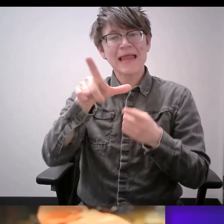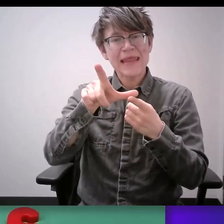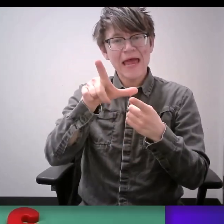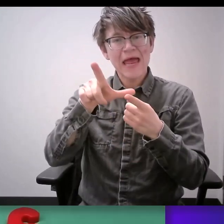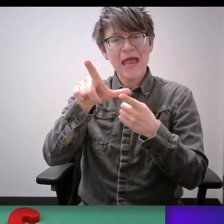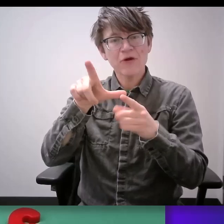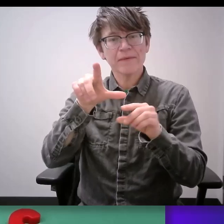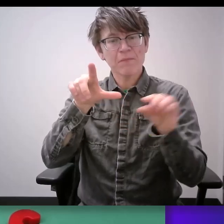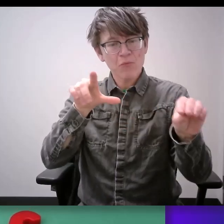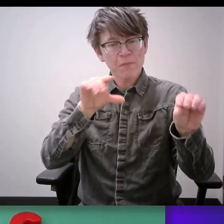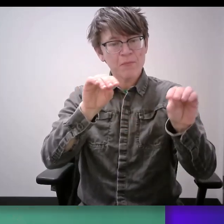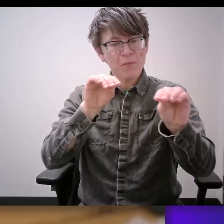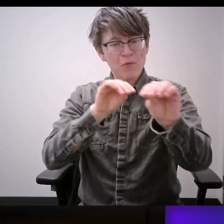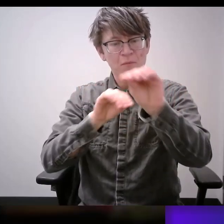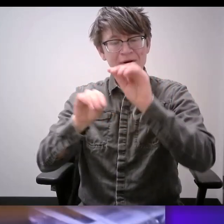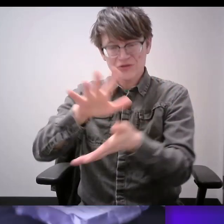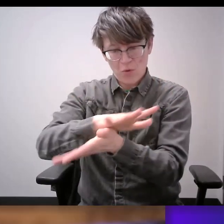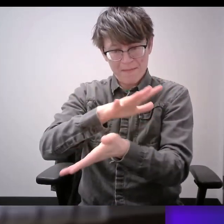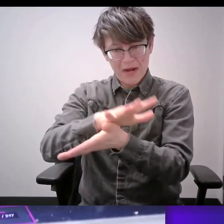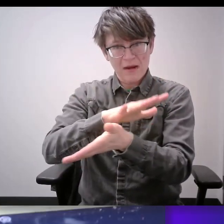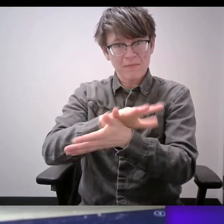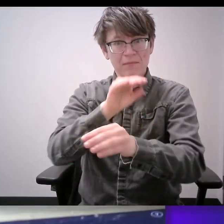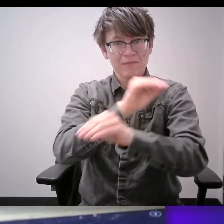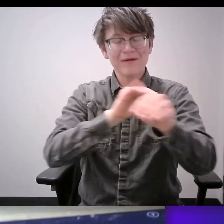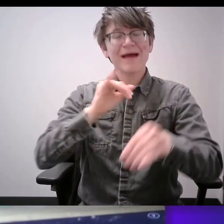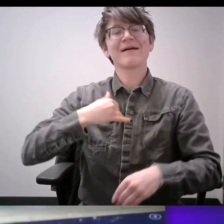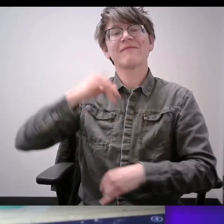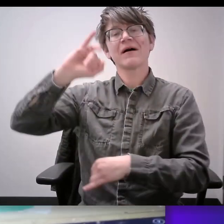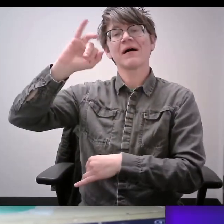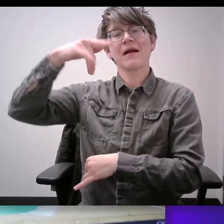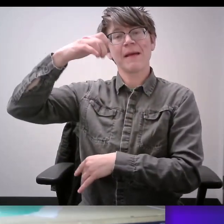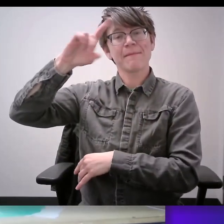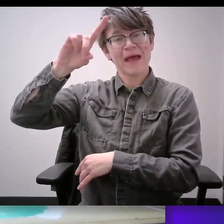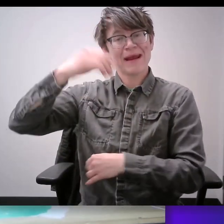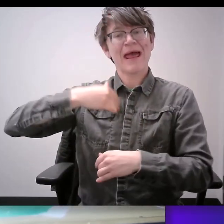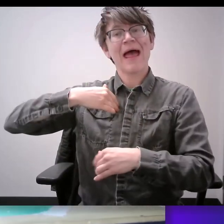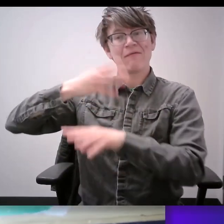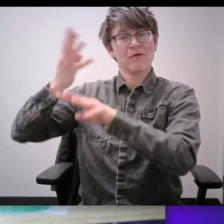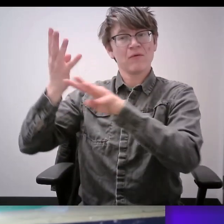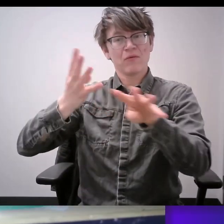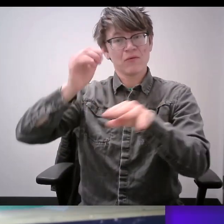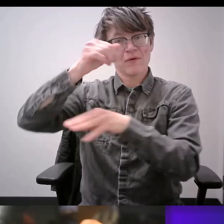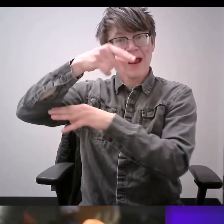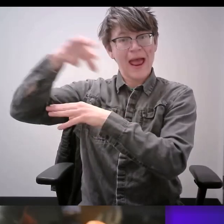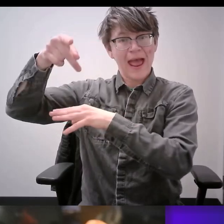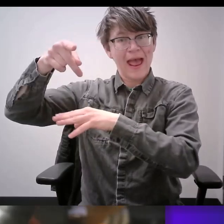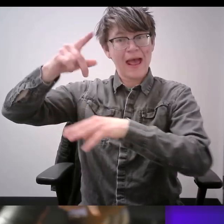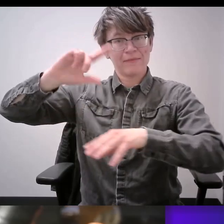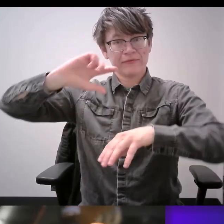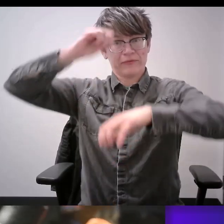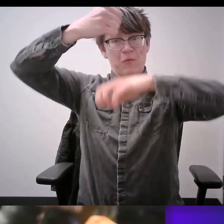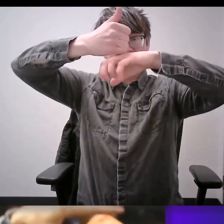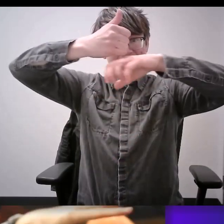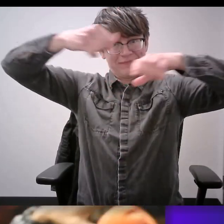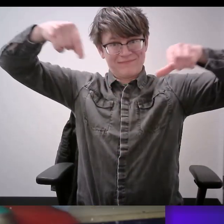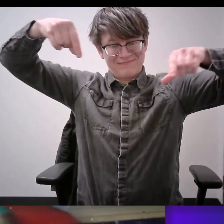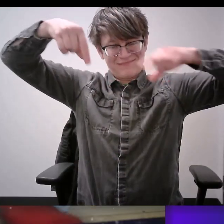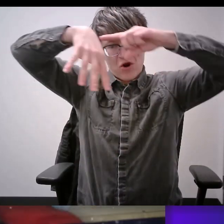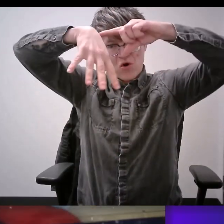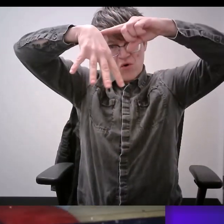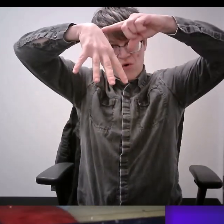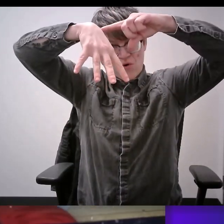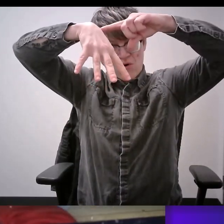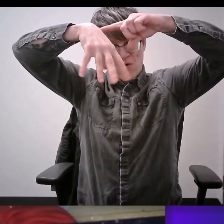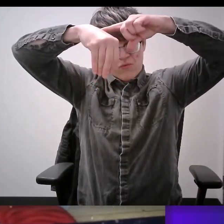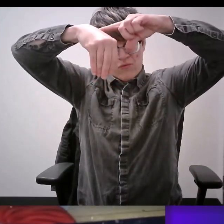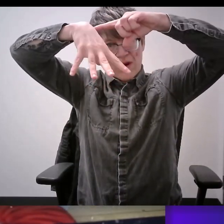across a piece of paper, and we have an iPad with an app installed up there on the shelf and it's pointing down. We have kind of a